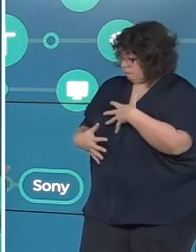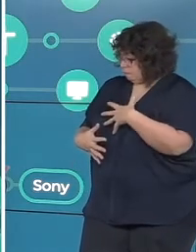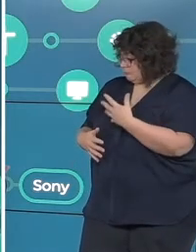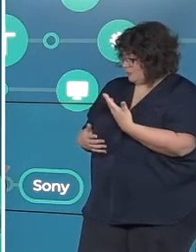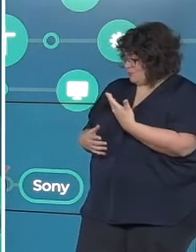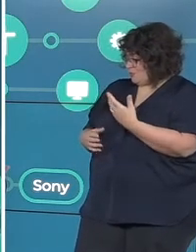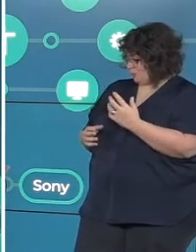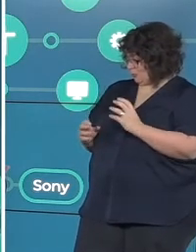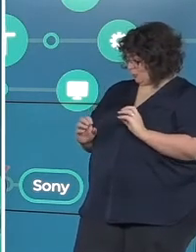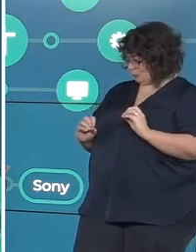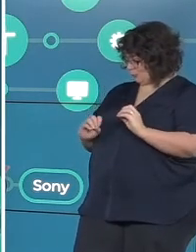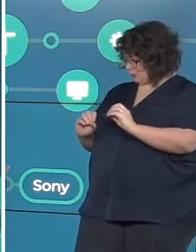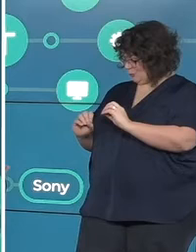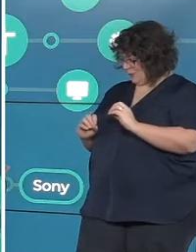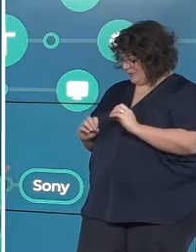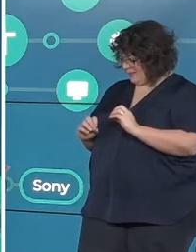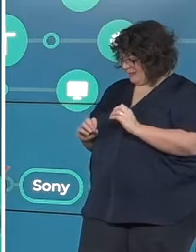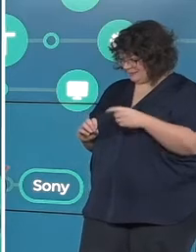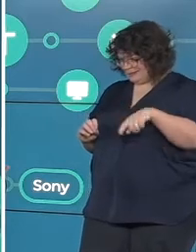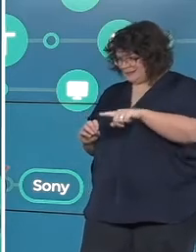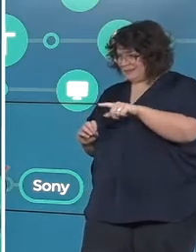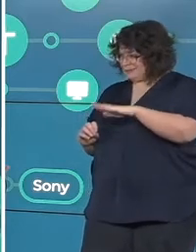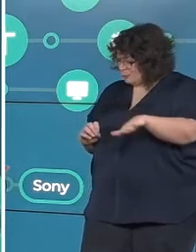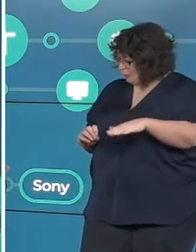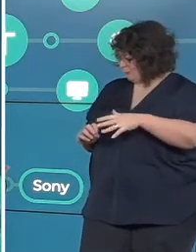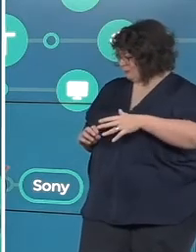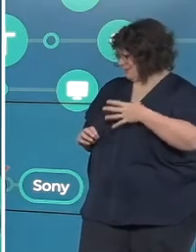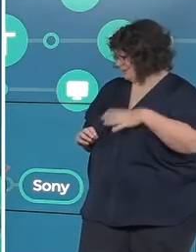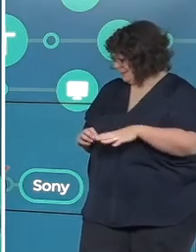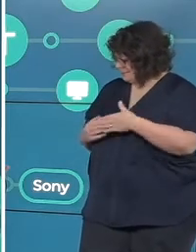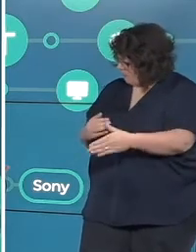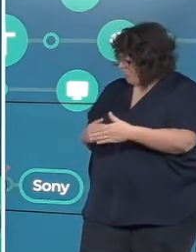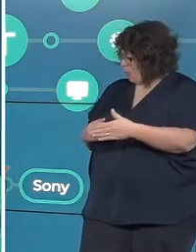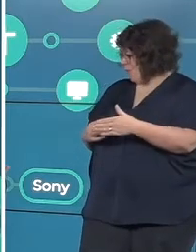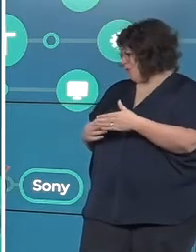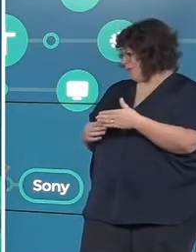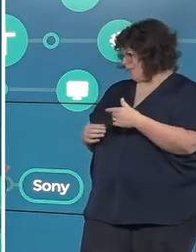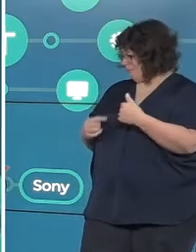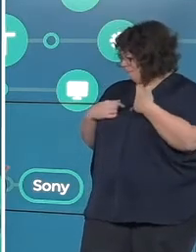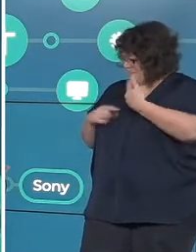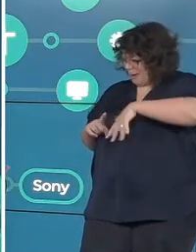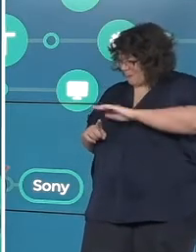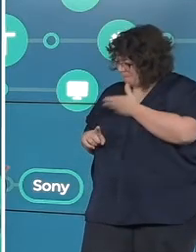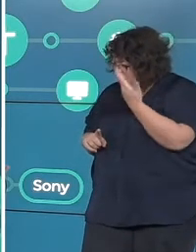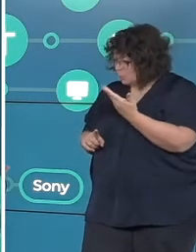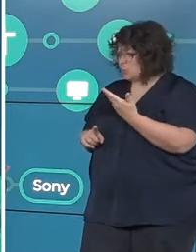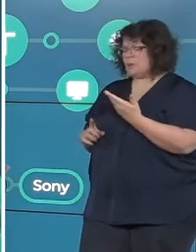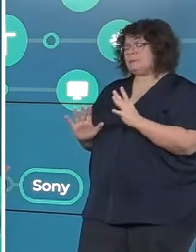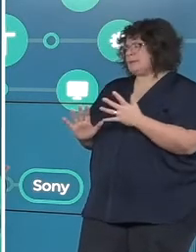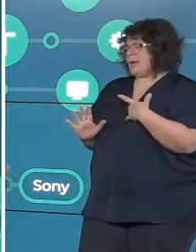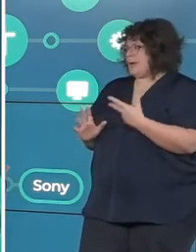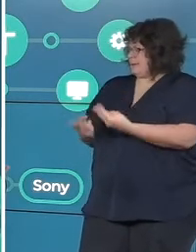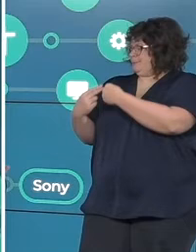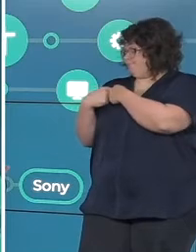background. And but I took it on as I would any opportunity given to me at the company,